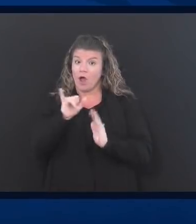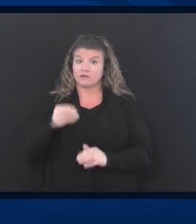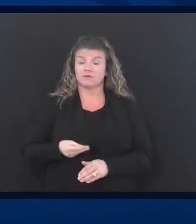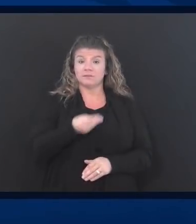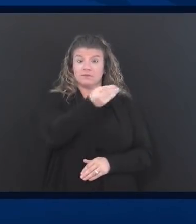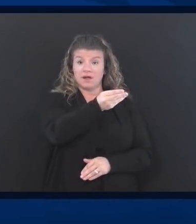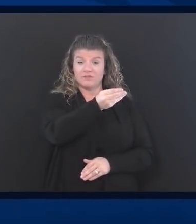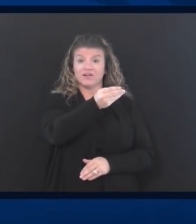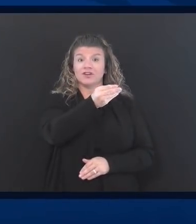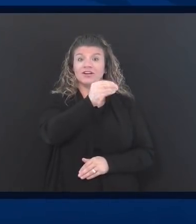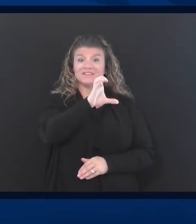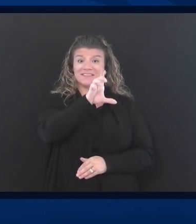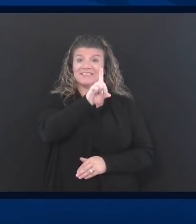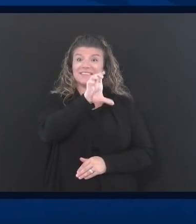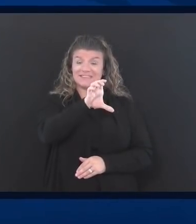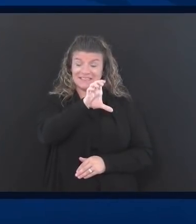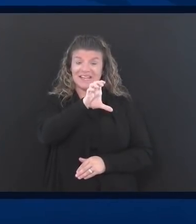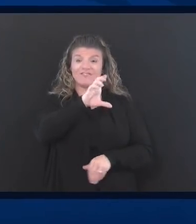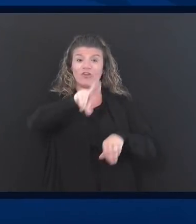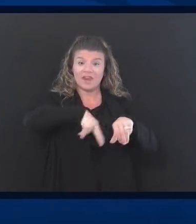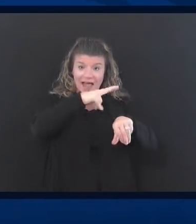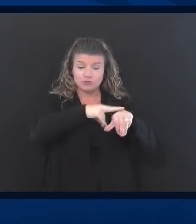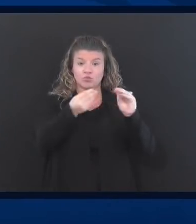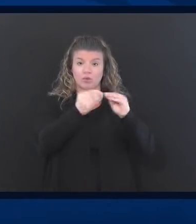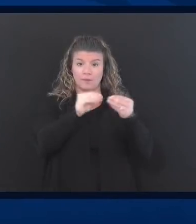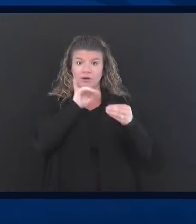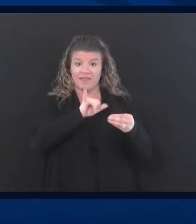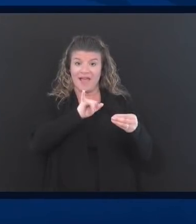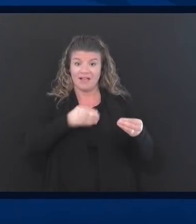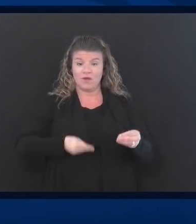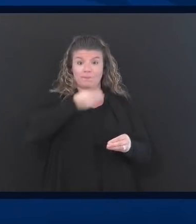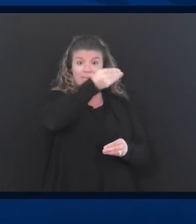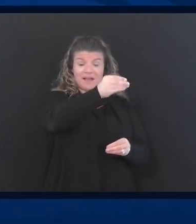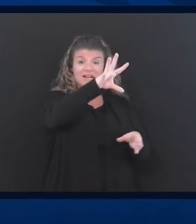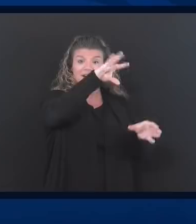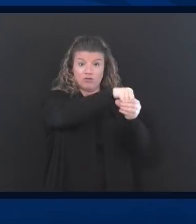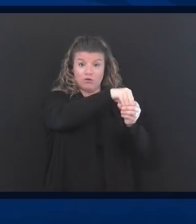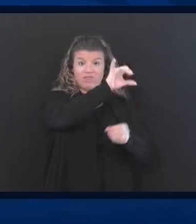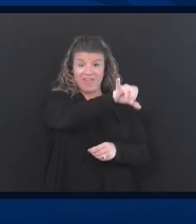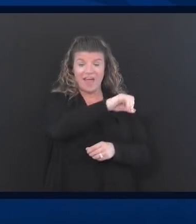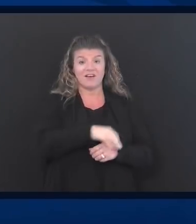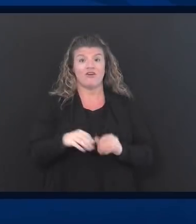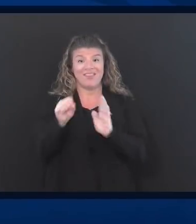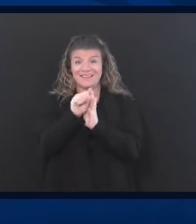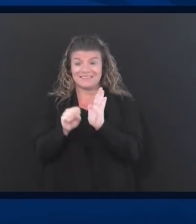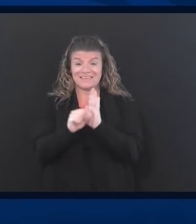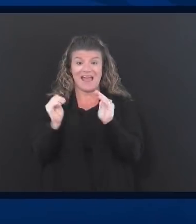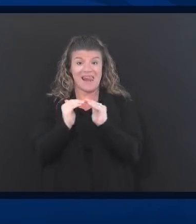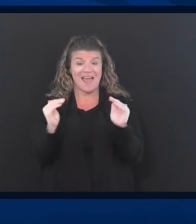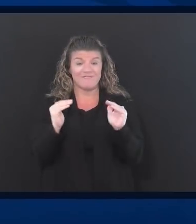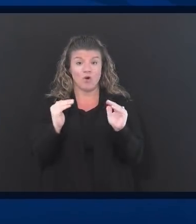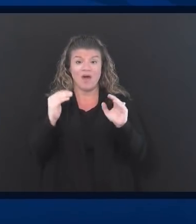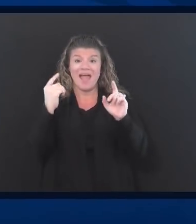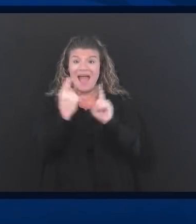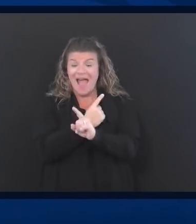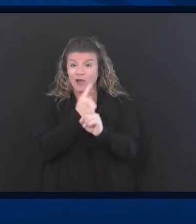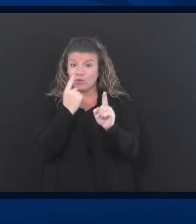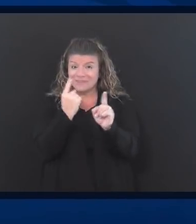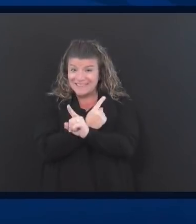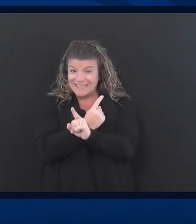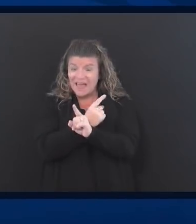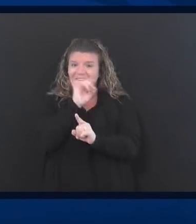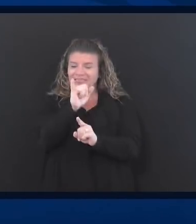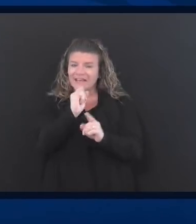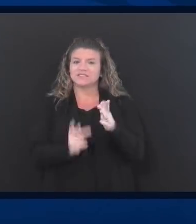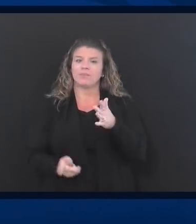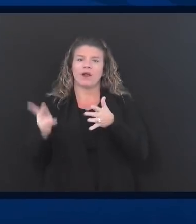Centers for Disease Control and Prevention and all of our national numbers. So at the state level, accuracy is really the absolute